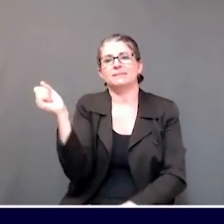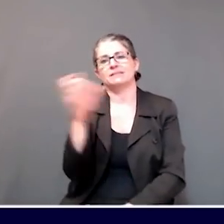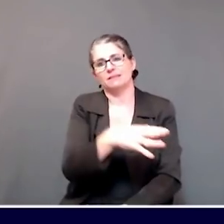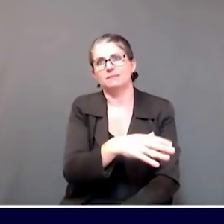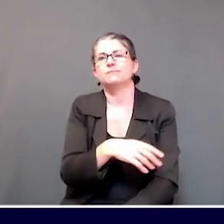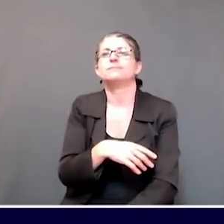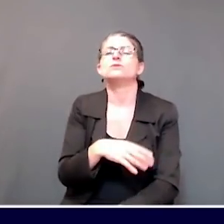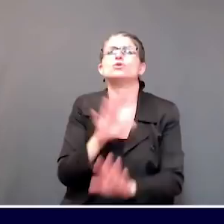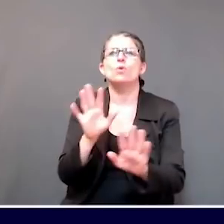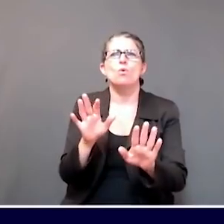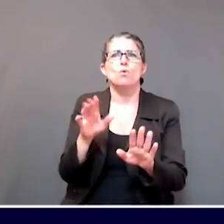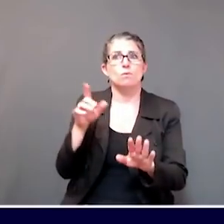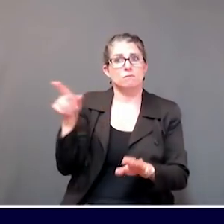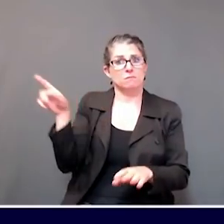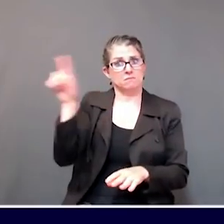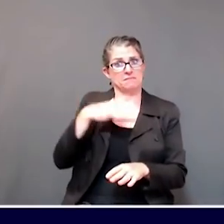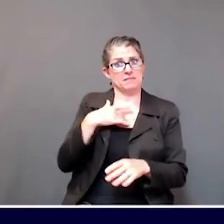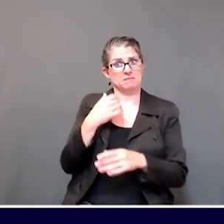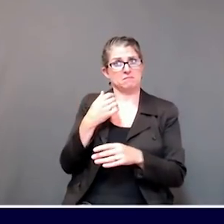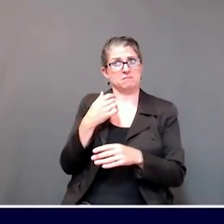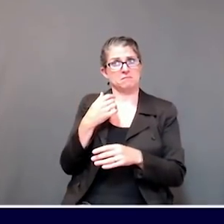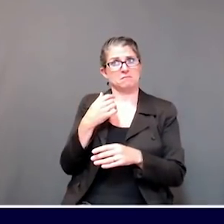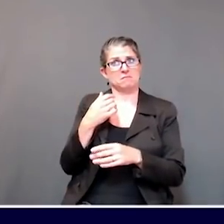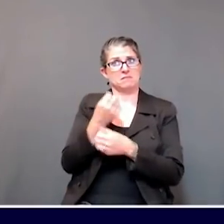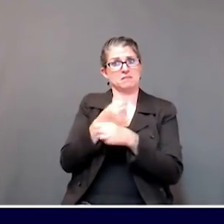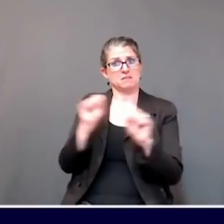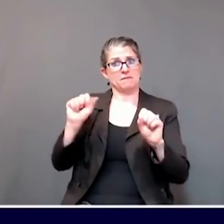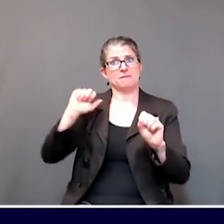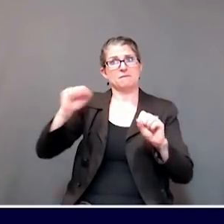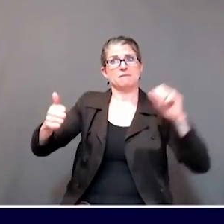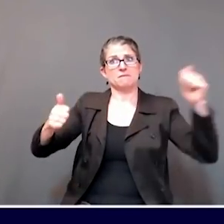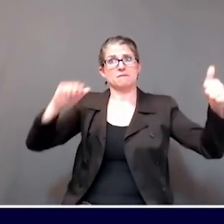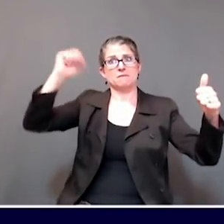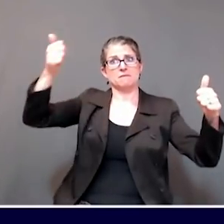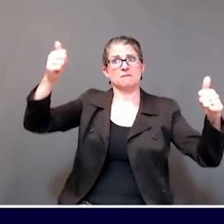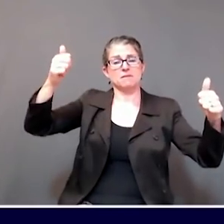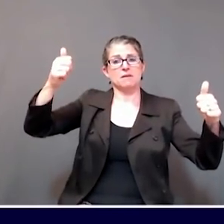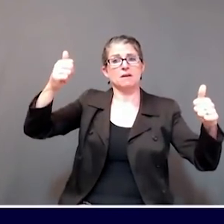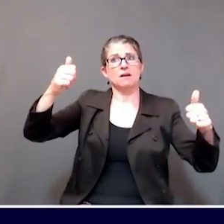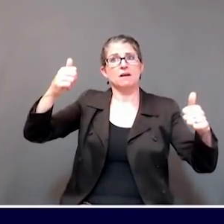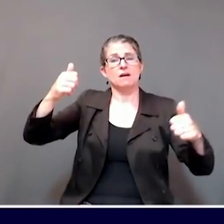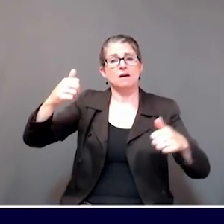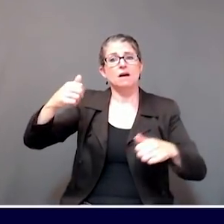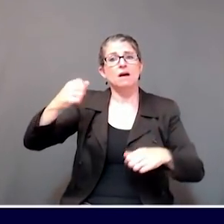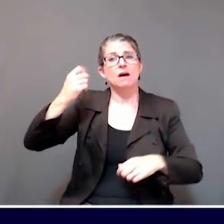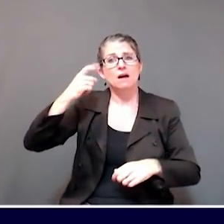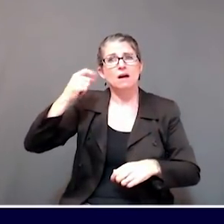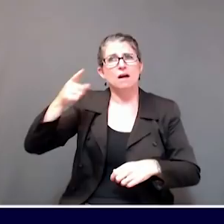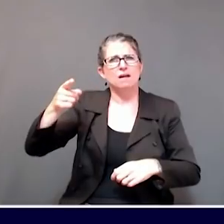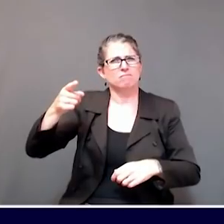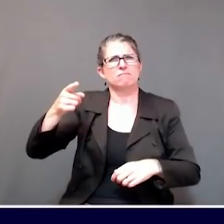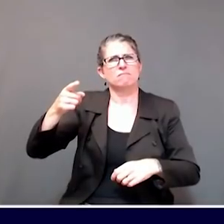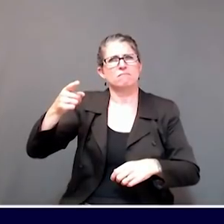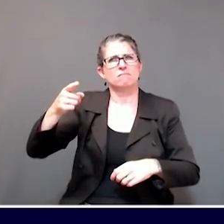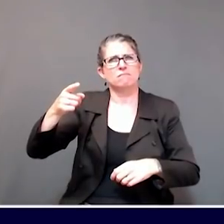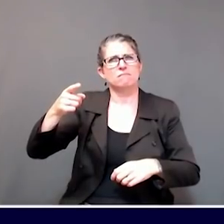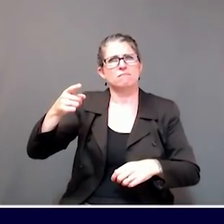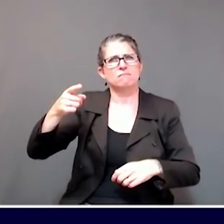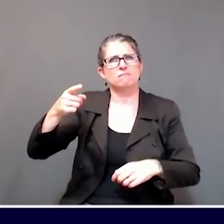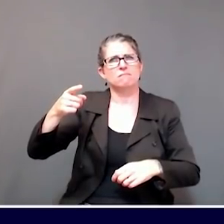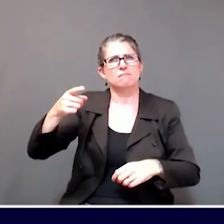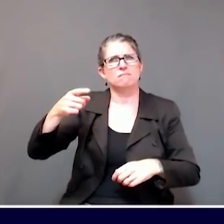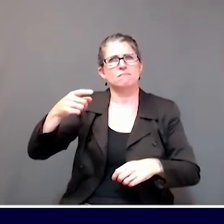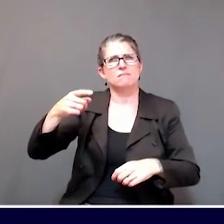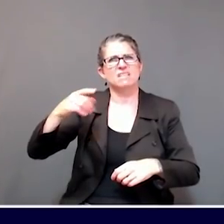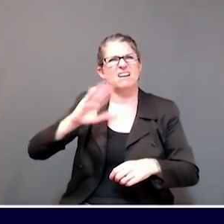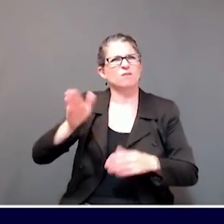been operating before, or is it a smaller number that are truly just getting off the ground? And then